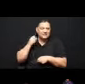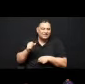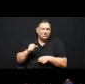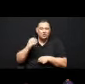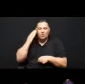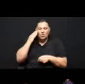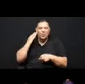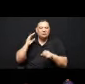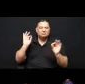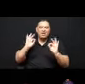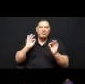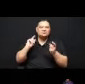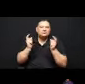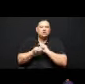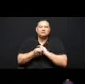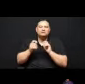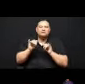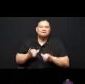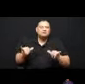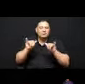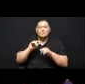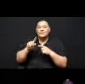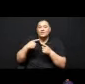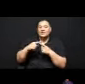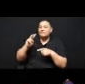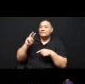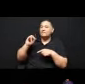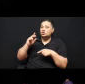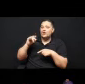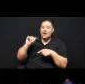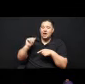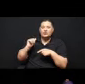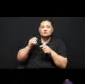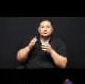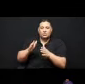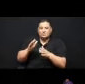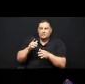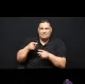When Virginia Street was the main street, no one had dreamed of putting in a freeway yet.